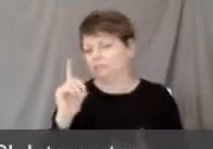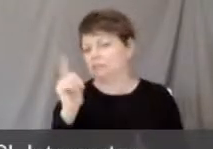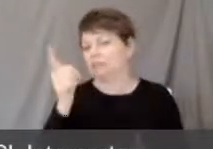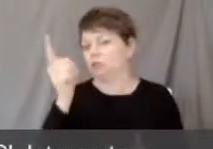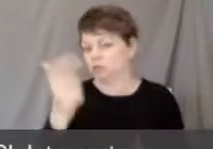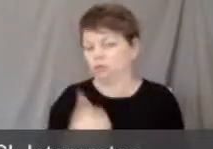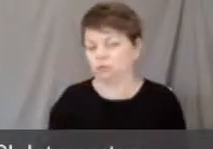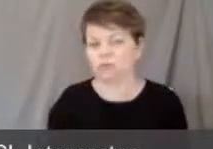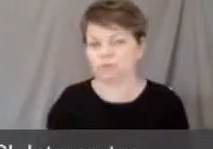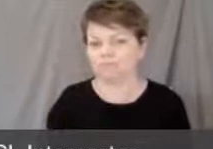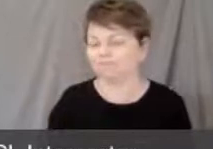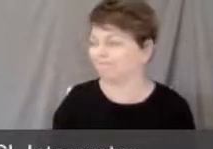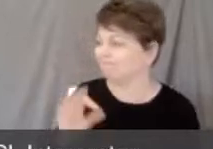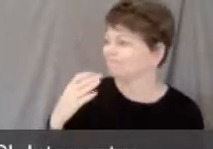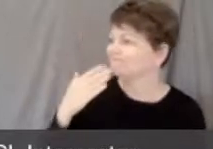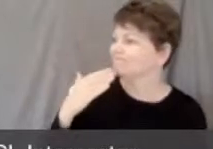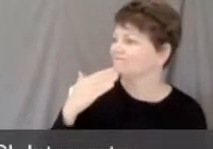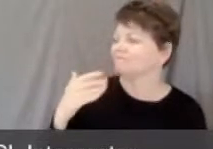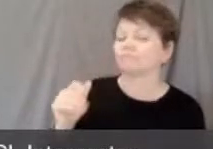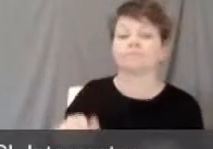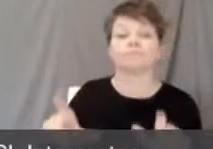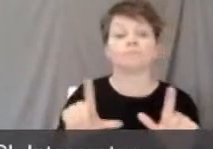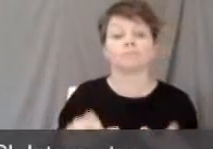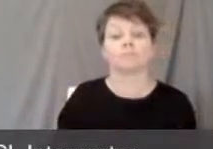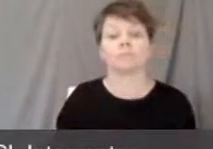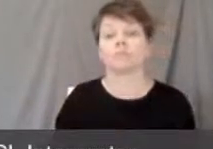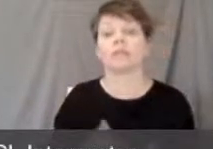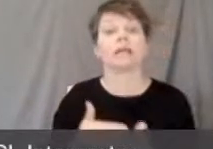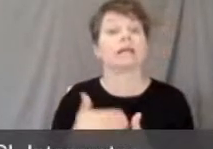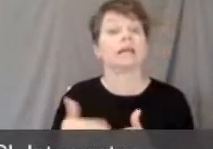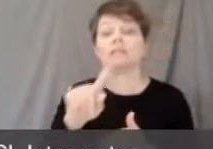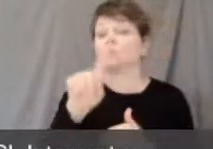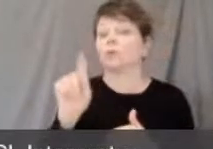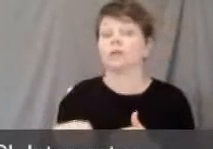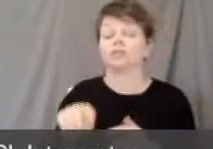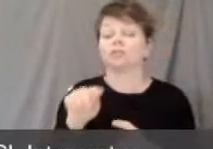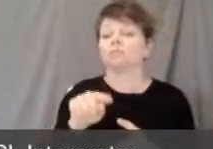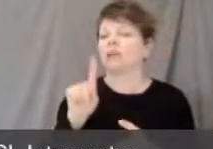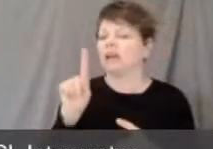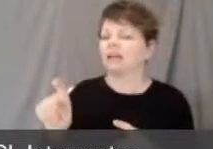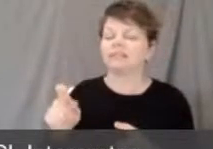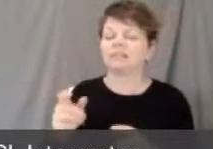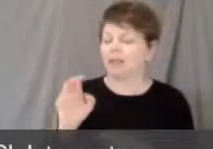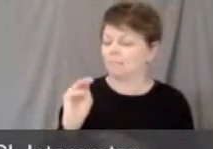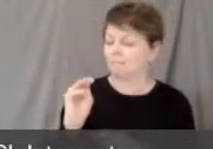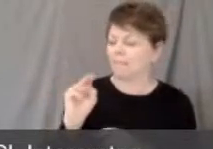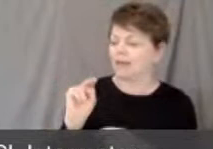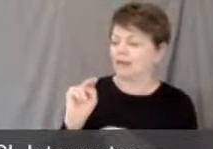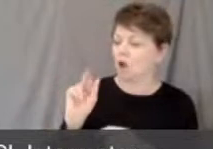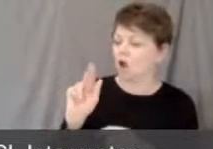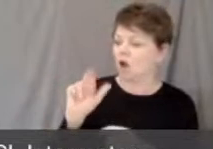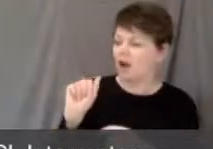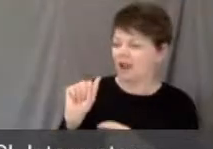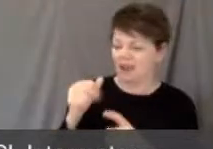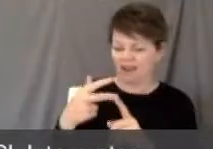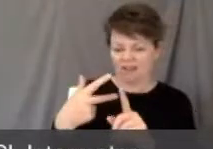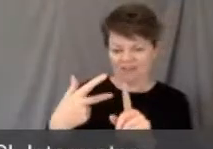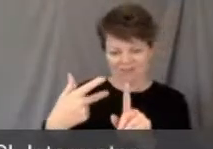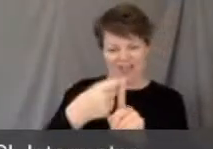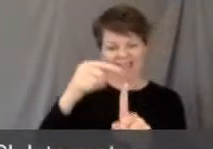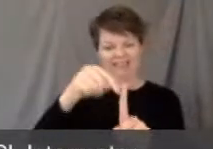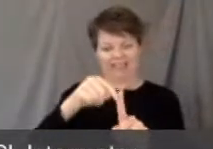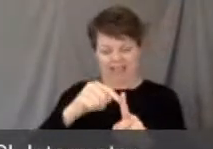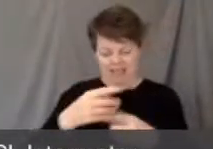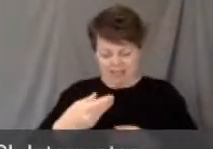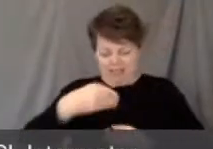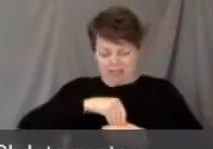Great, thank you. Next slide. And this next question has to do with just the nature of the mRNA vaccine and how it actually works. We have a lot of questions